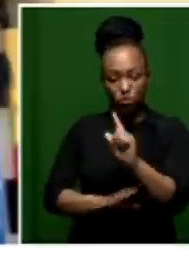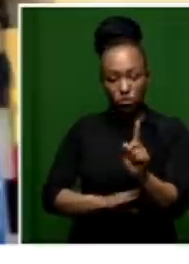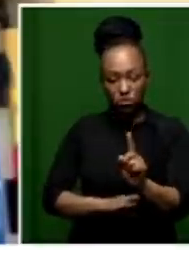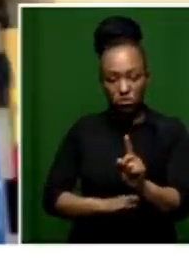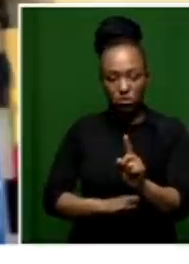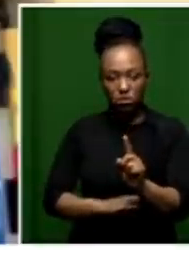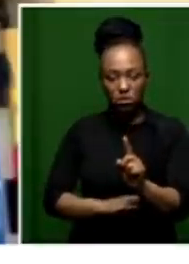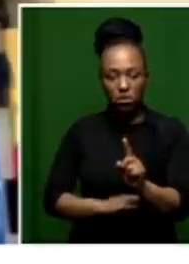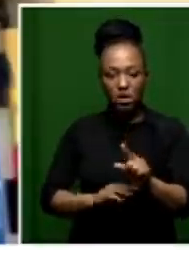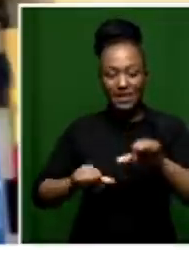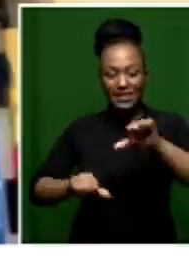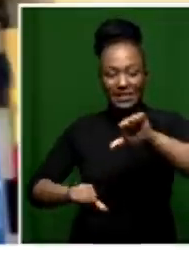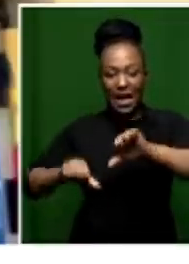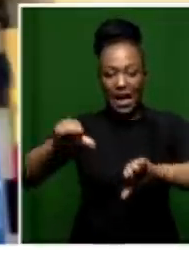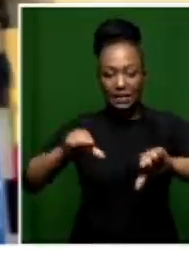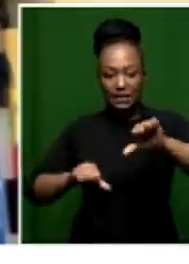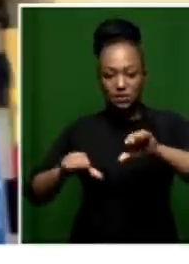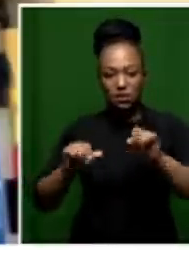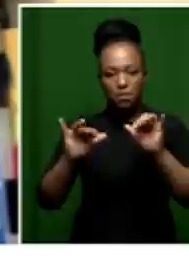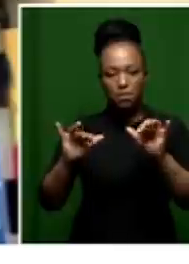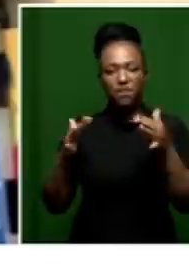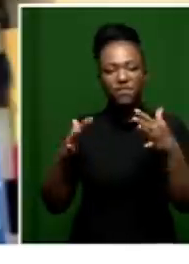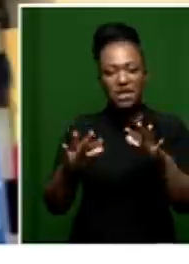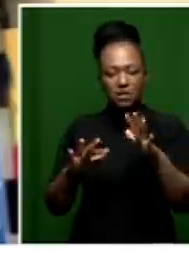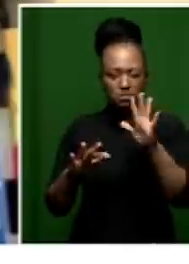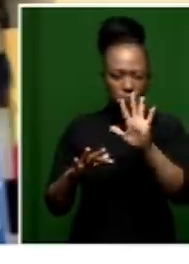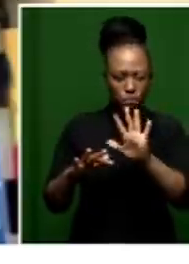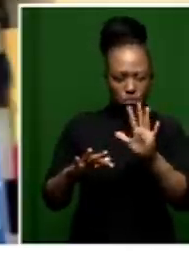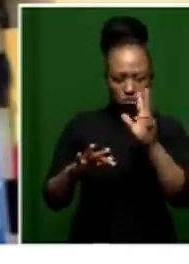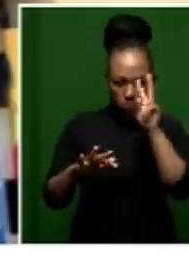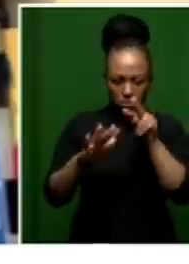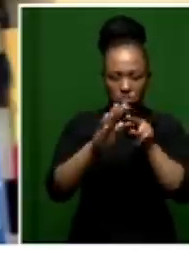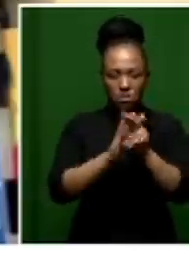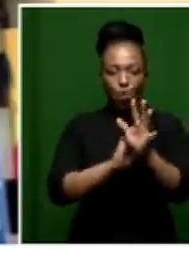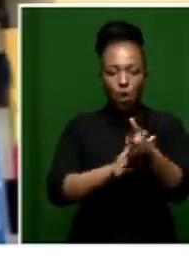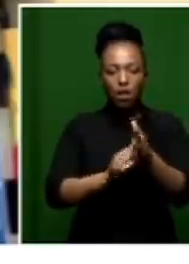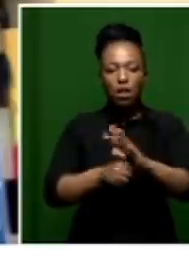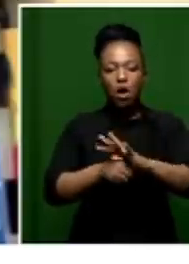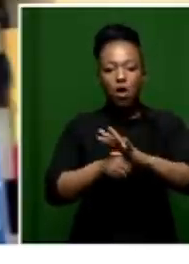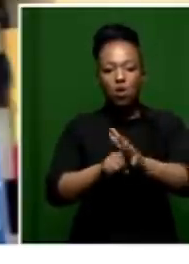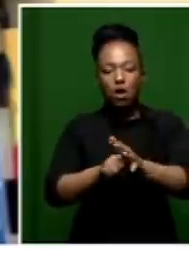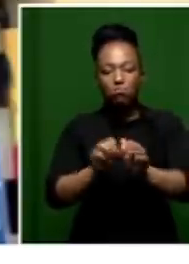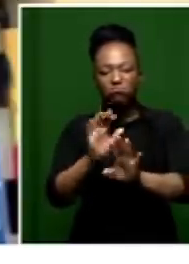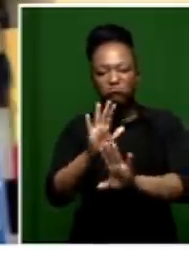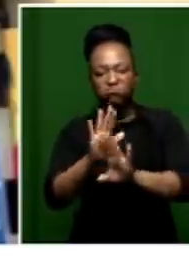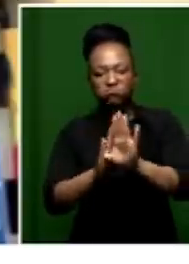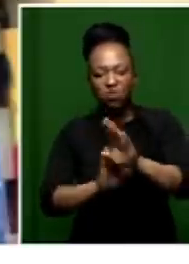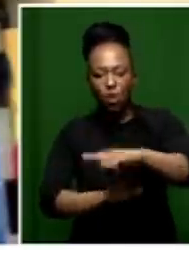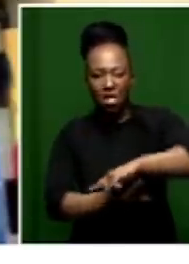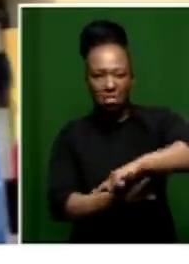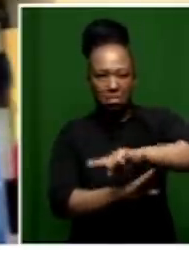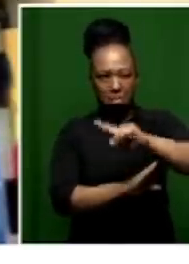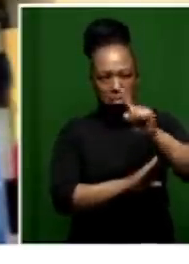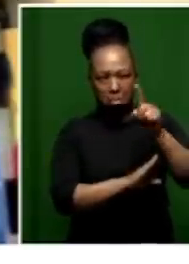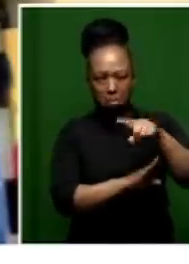a lot of the scientists were predicting a fourth wave around this year and in the end of the year. And that's